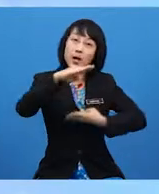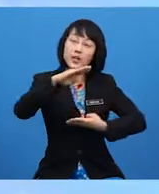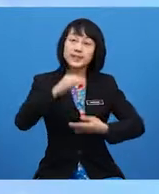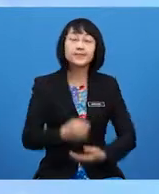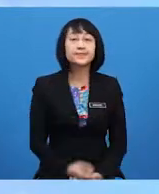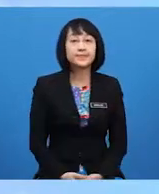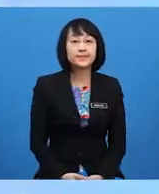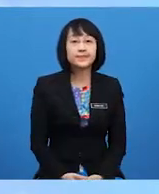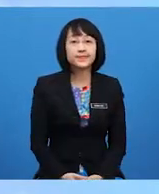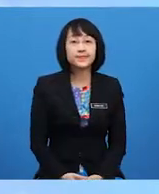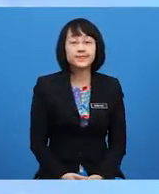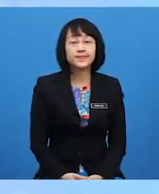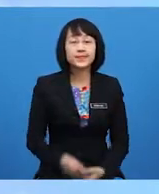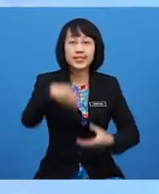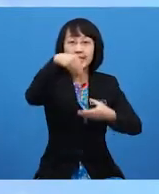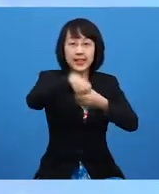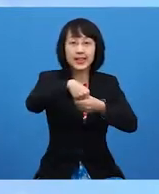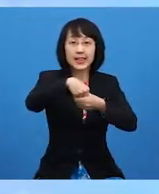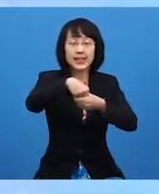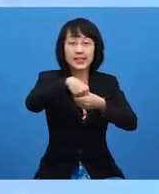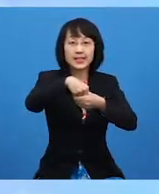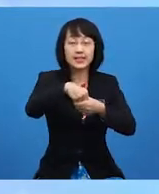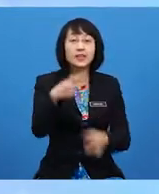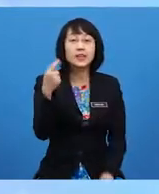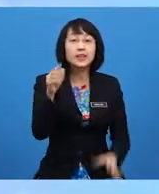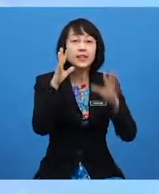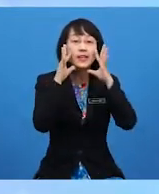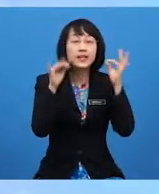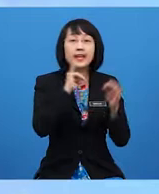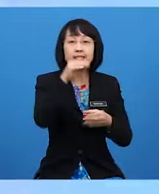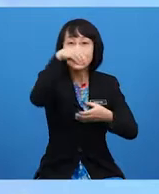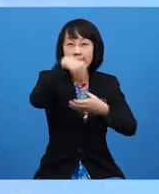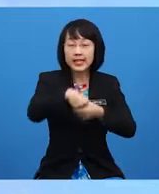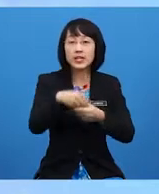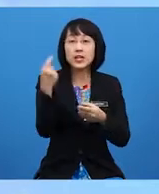In. The cat is in the box.